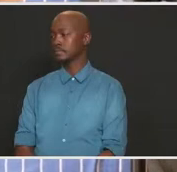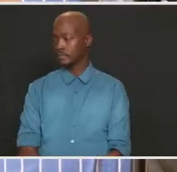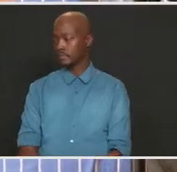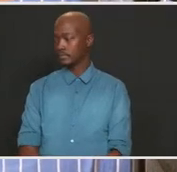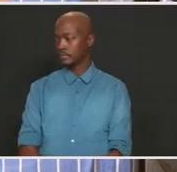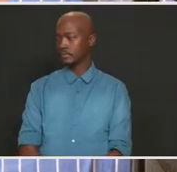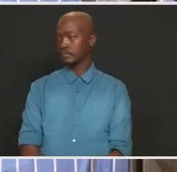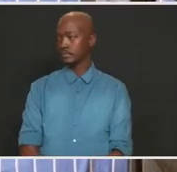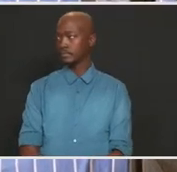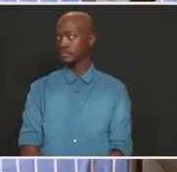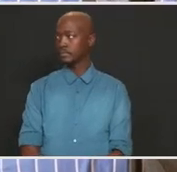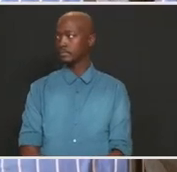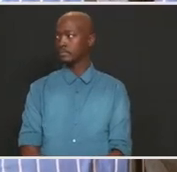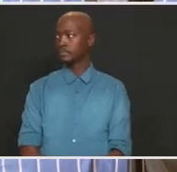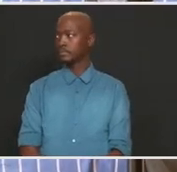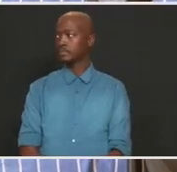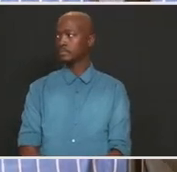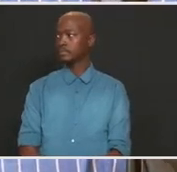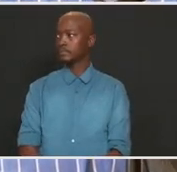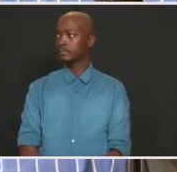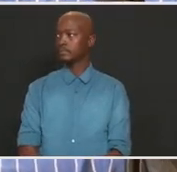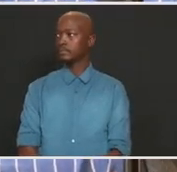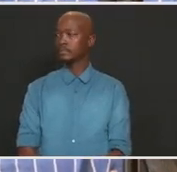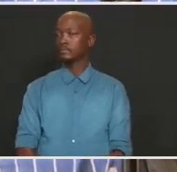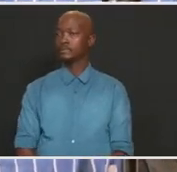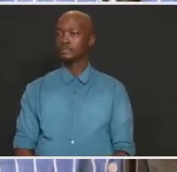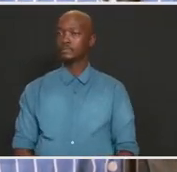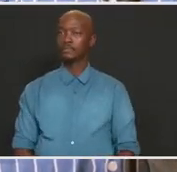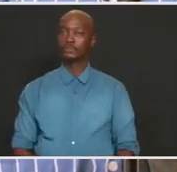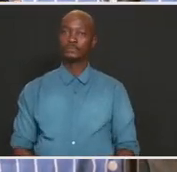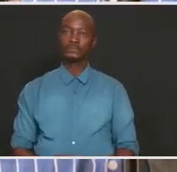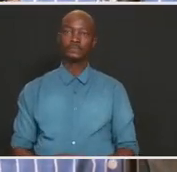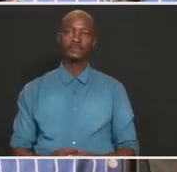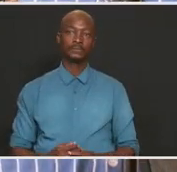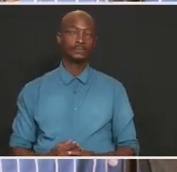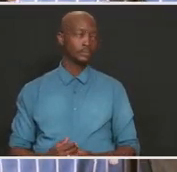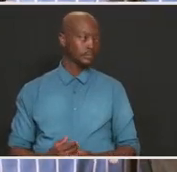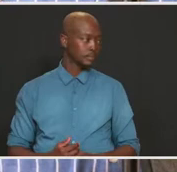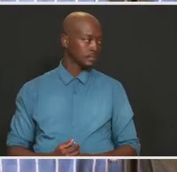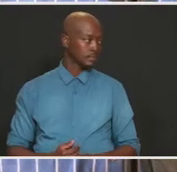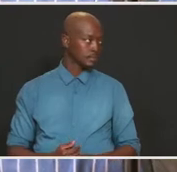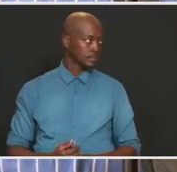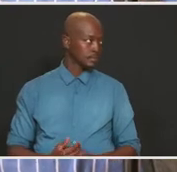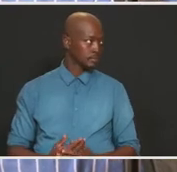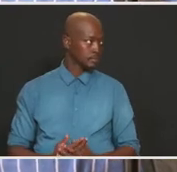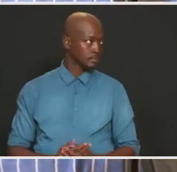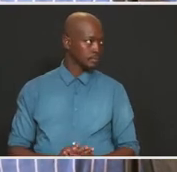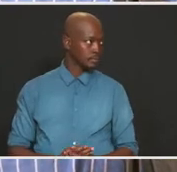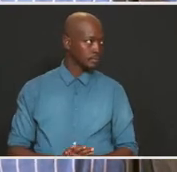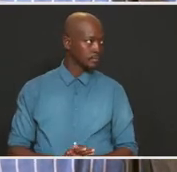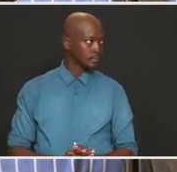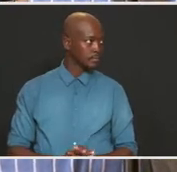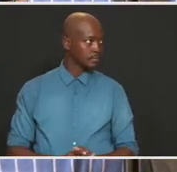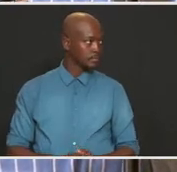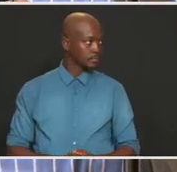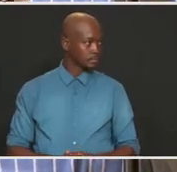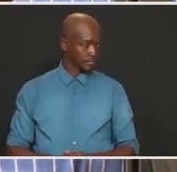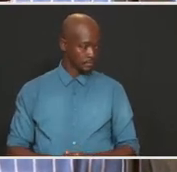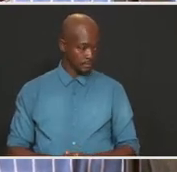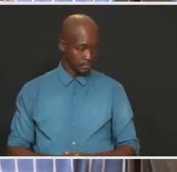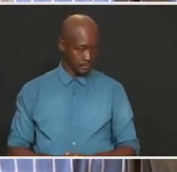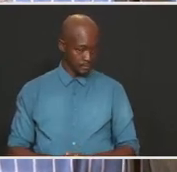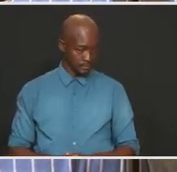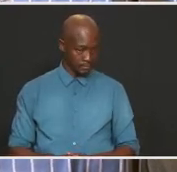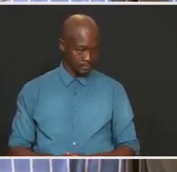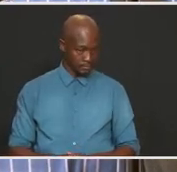that it will be good to add just one thing because one of the thing that is not here